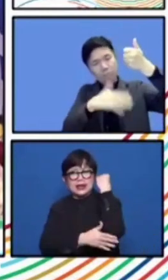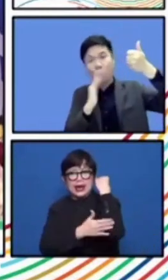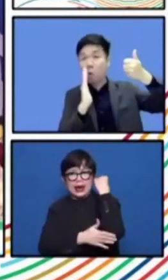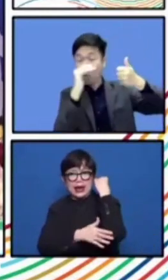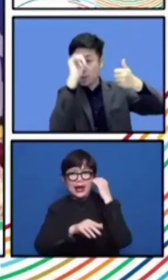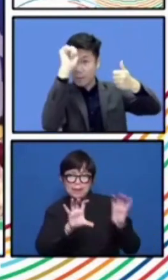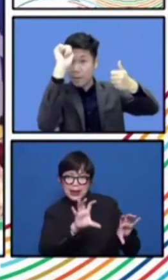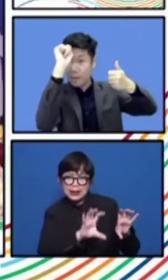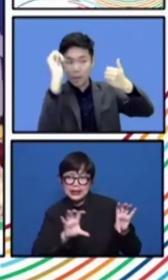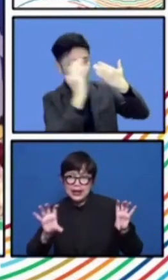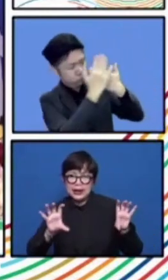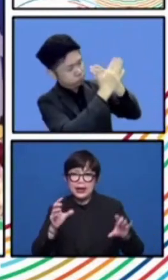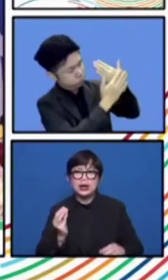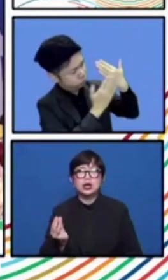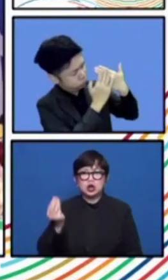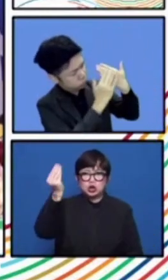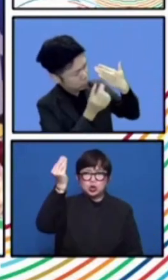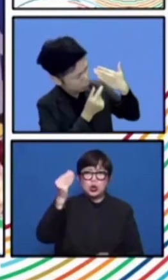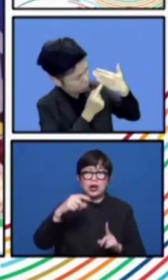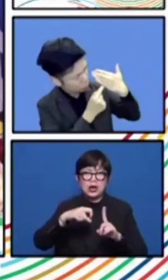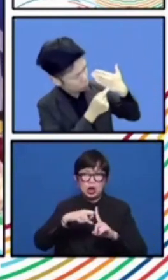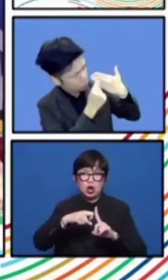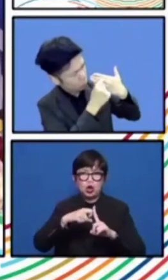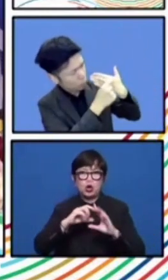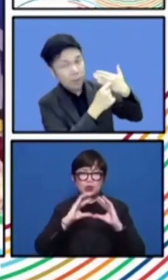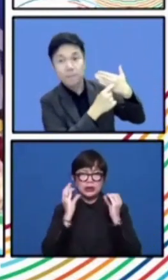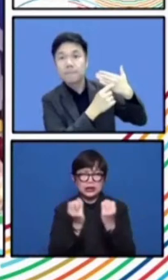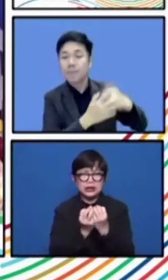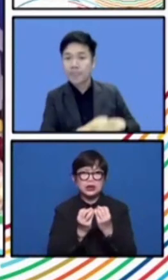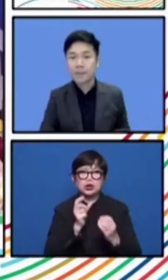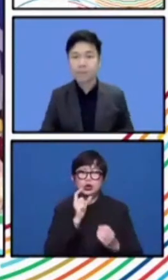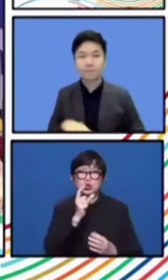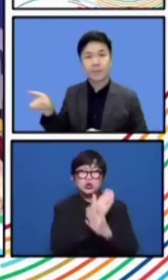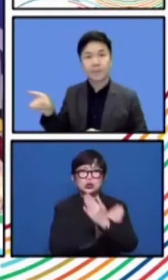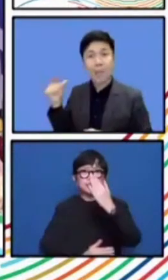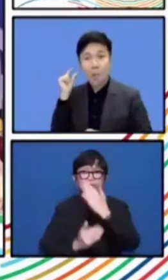disabilities now supporting that question one